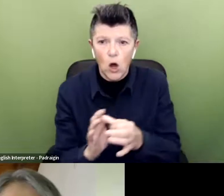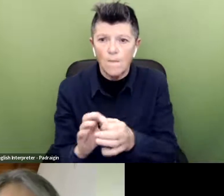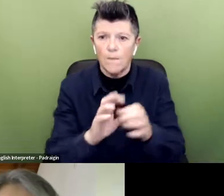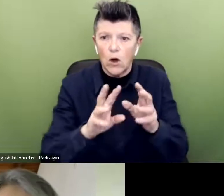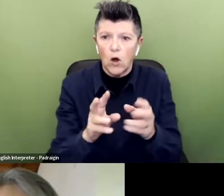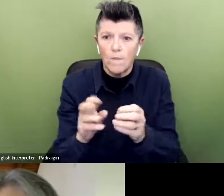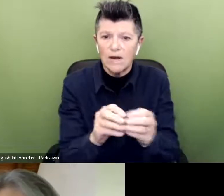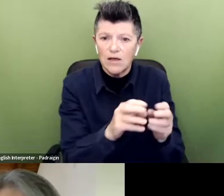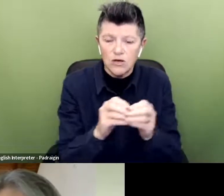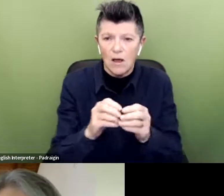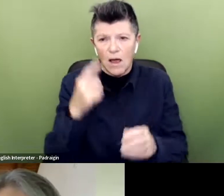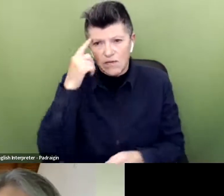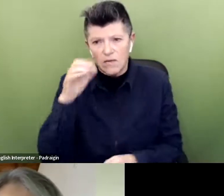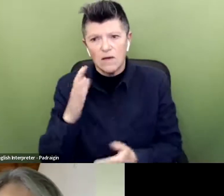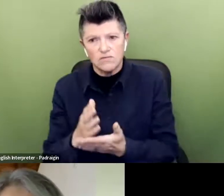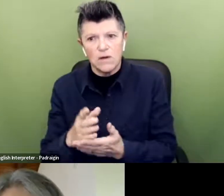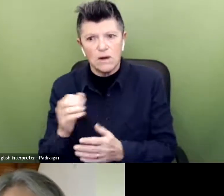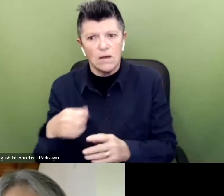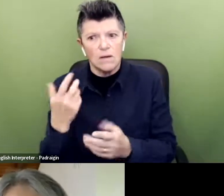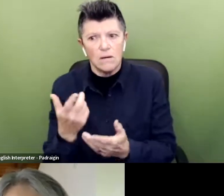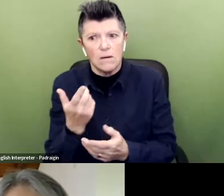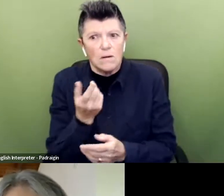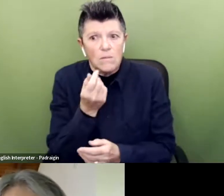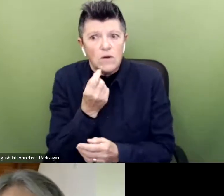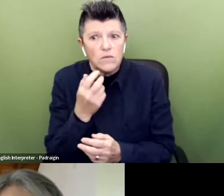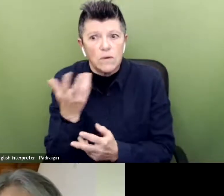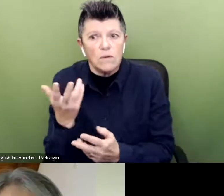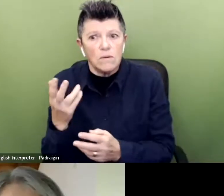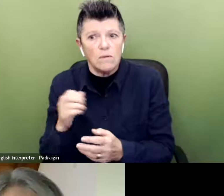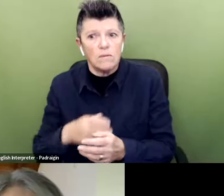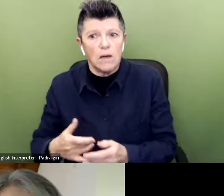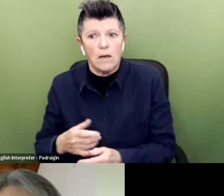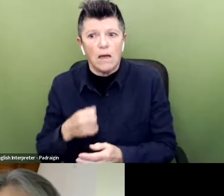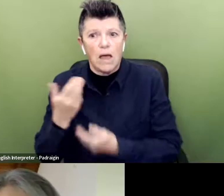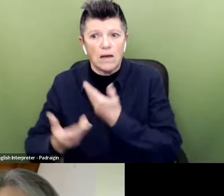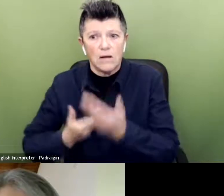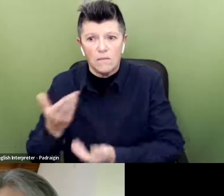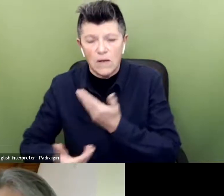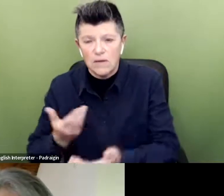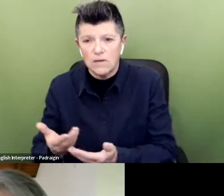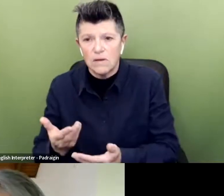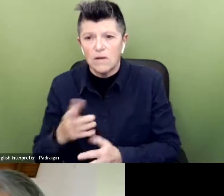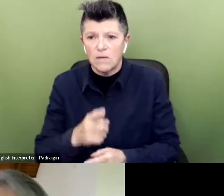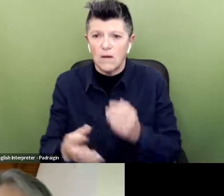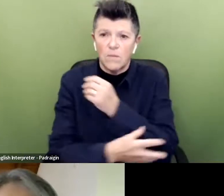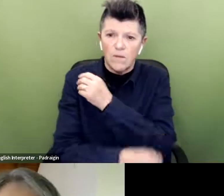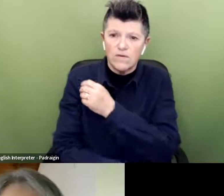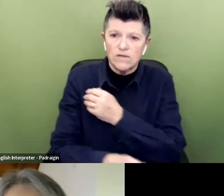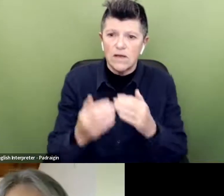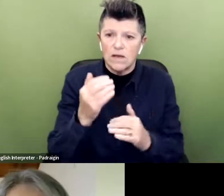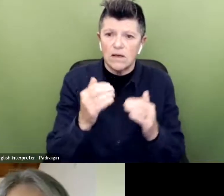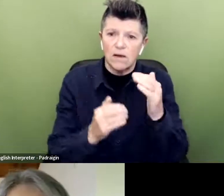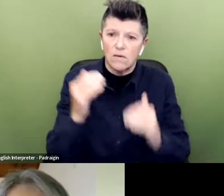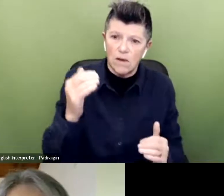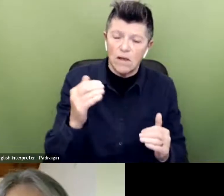promising argument that comes from studies of poverty inequality that argue that income alone is